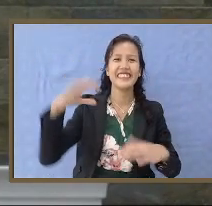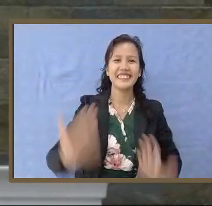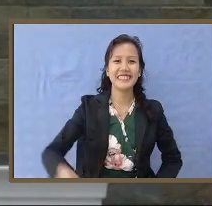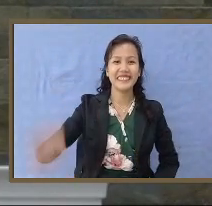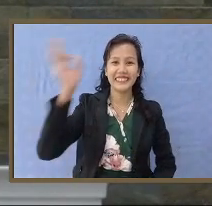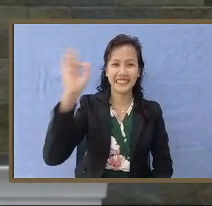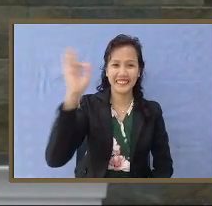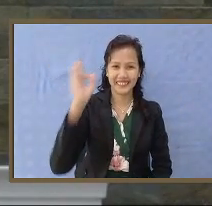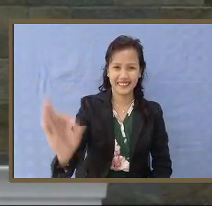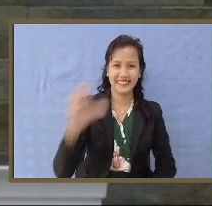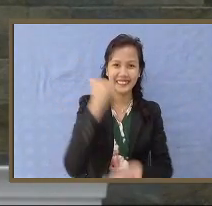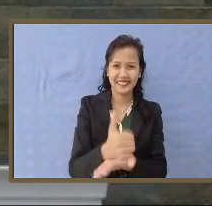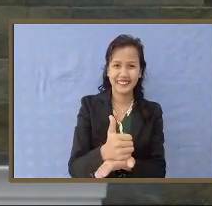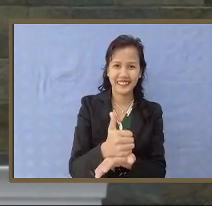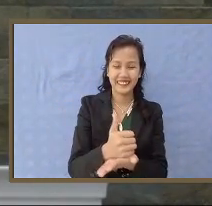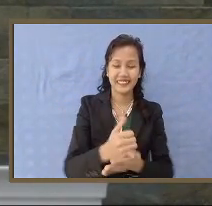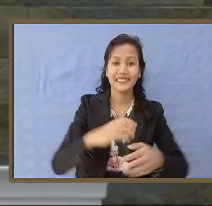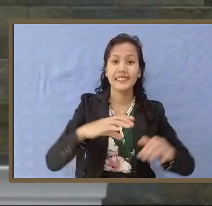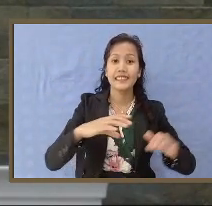127, please.